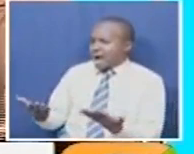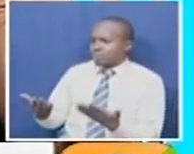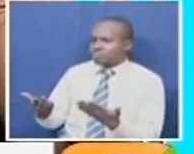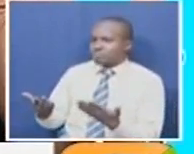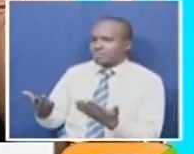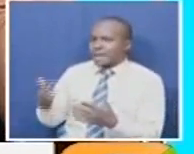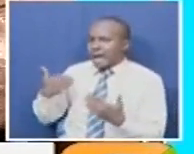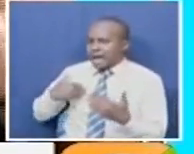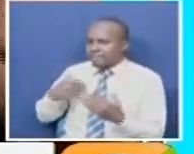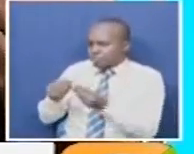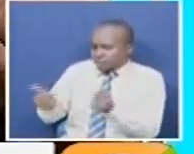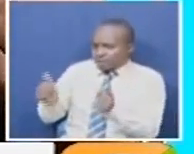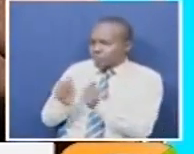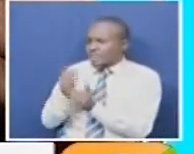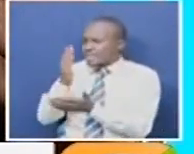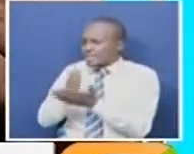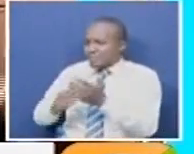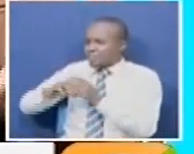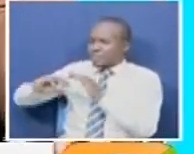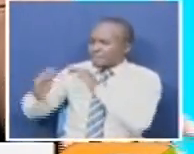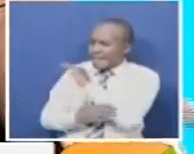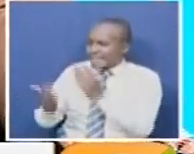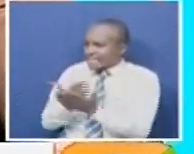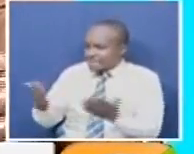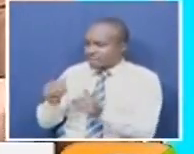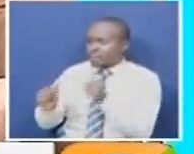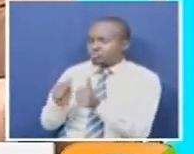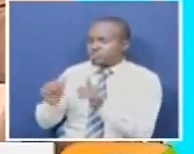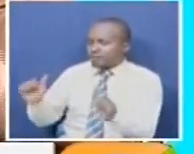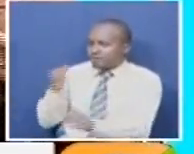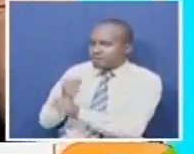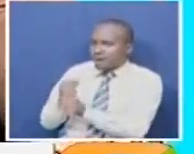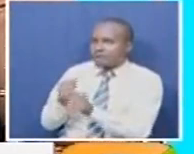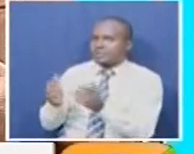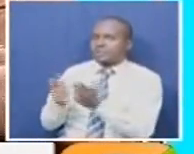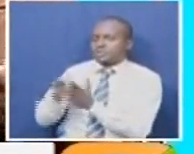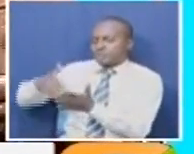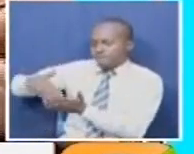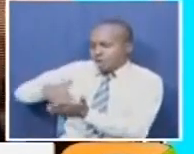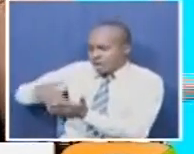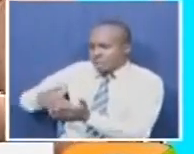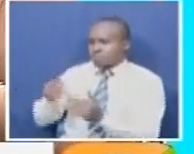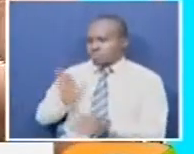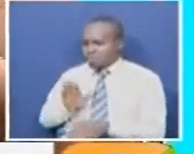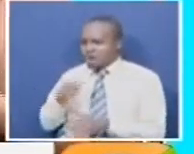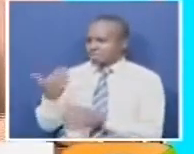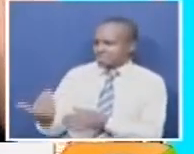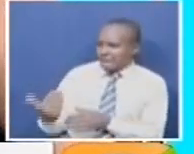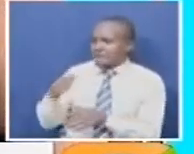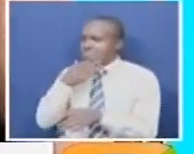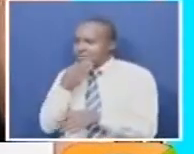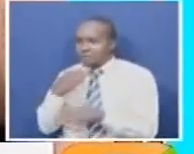having to deal with some of the gross things that are done to the vulnerable? And it could be a woman, it could be a child, it could be a